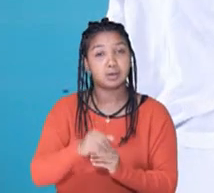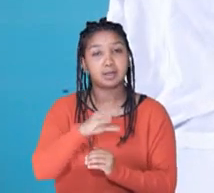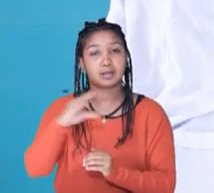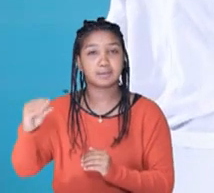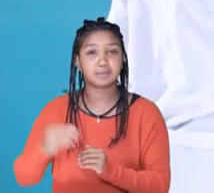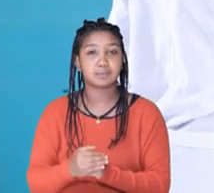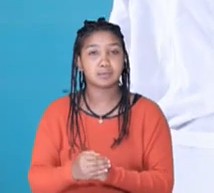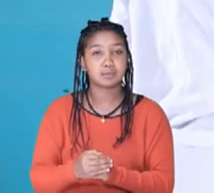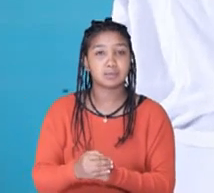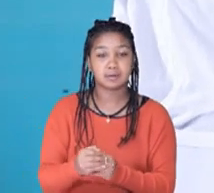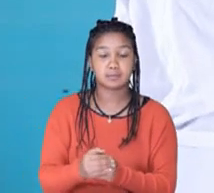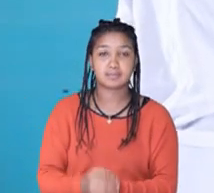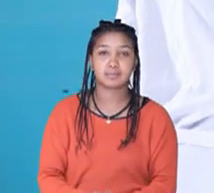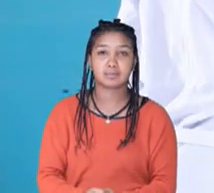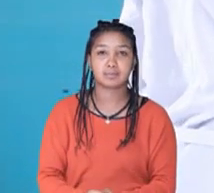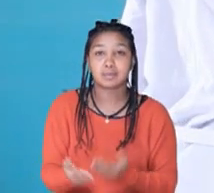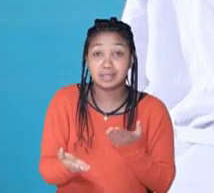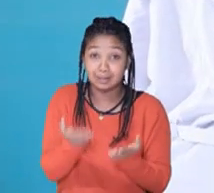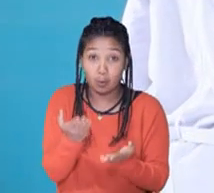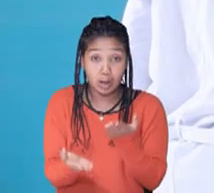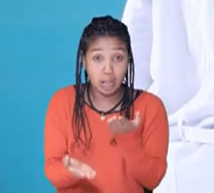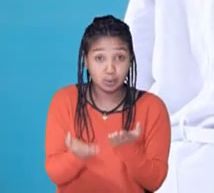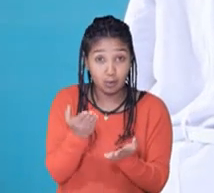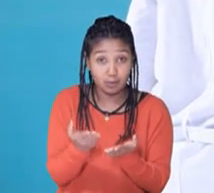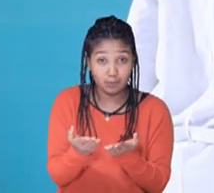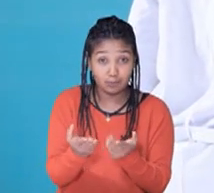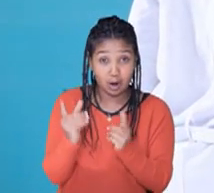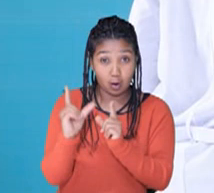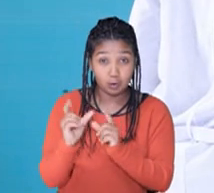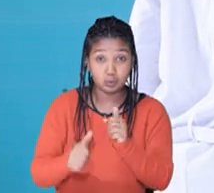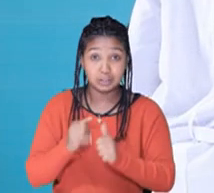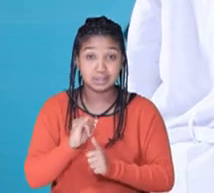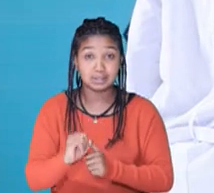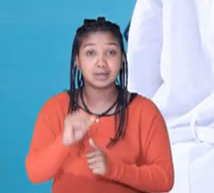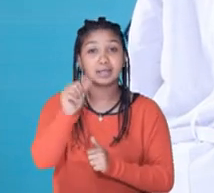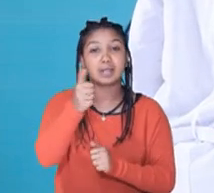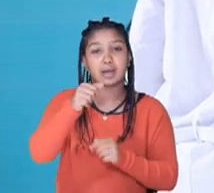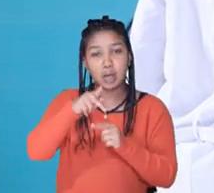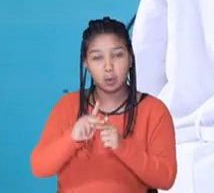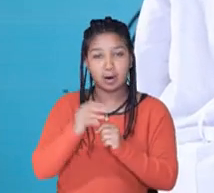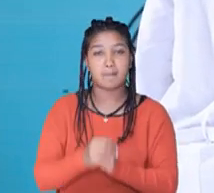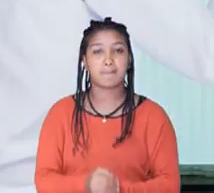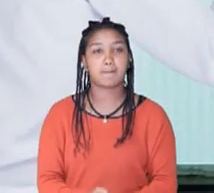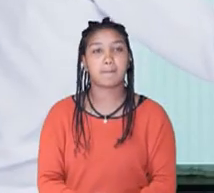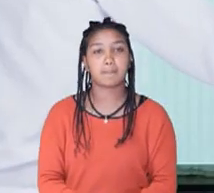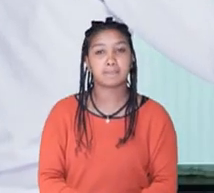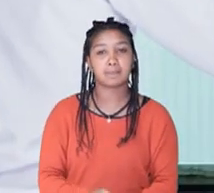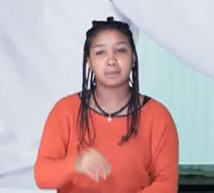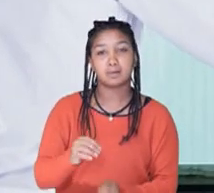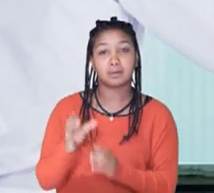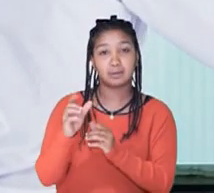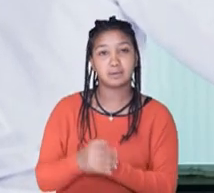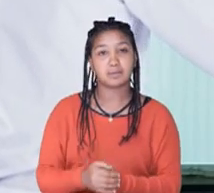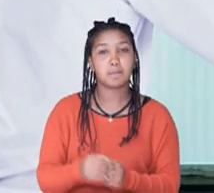and the weights of a given load, which is 10 kilogram, the weight is equals